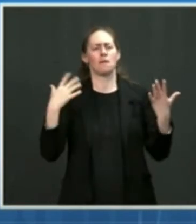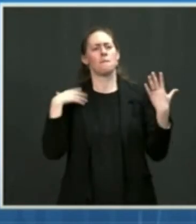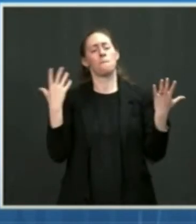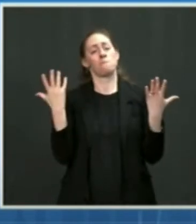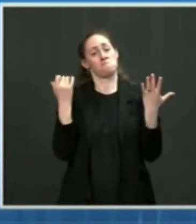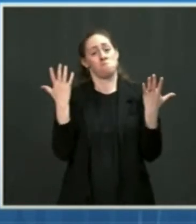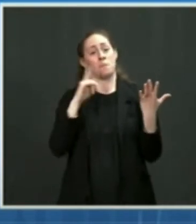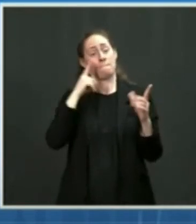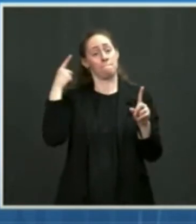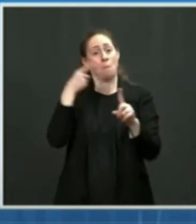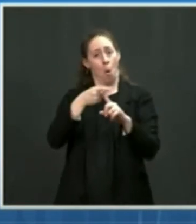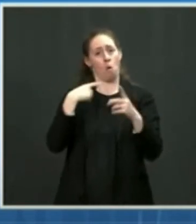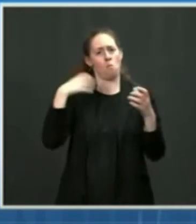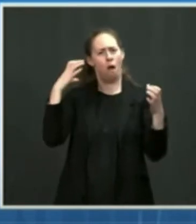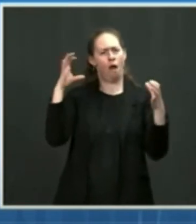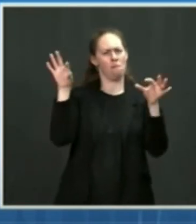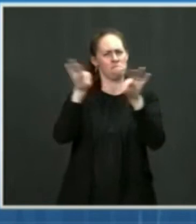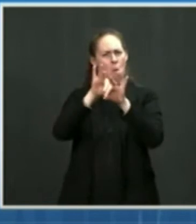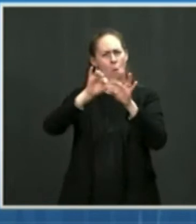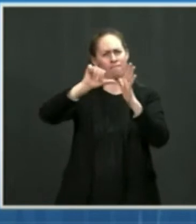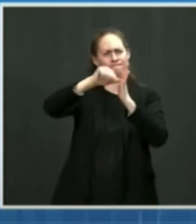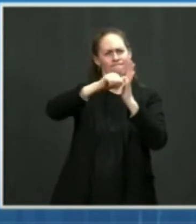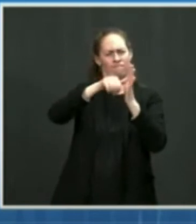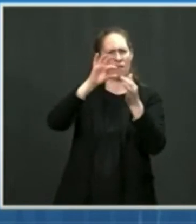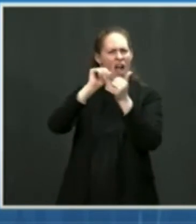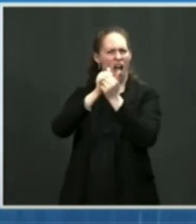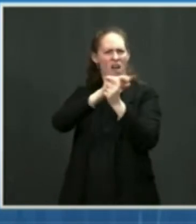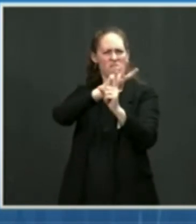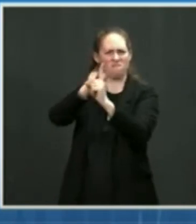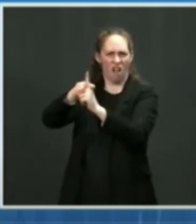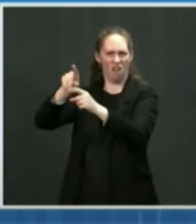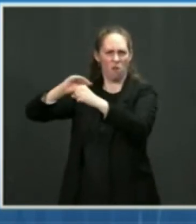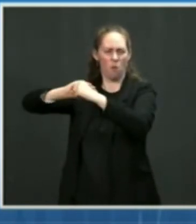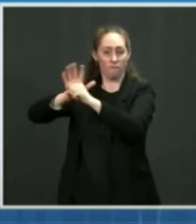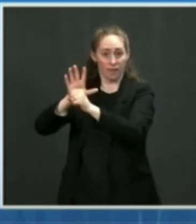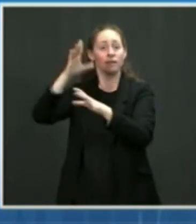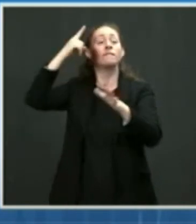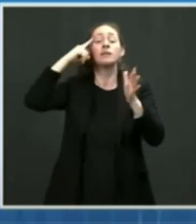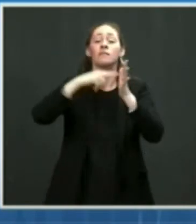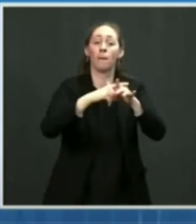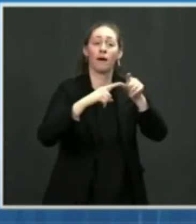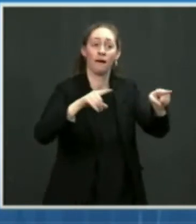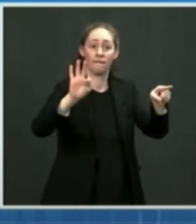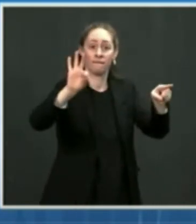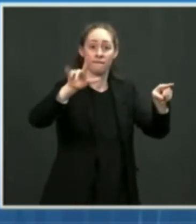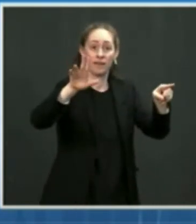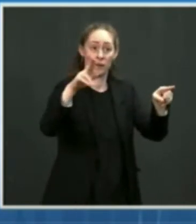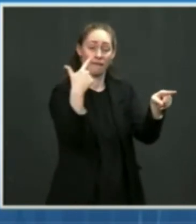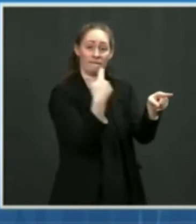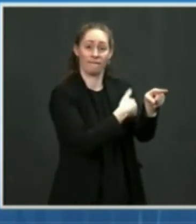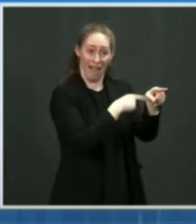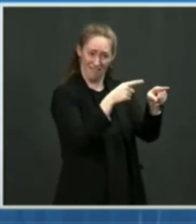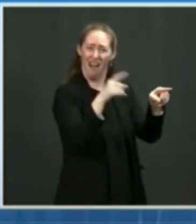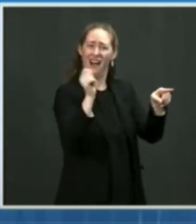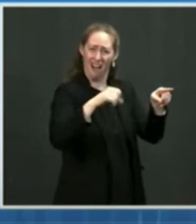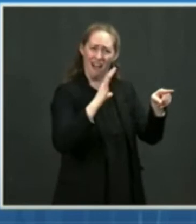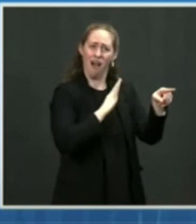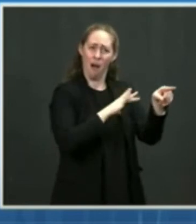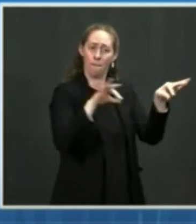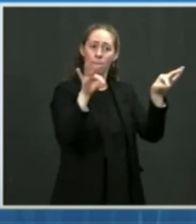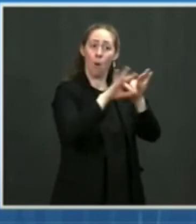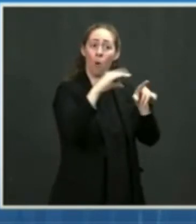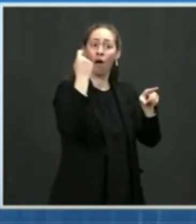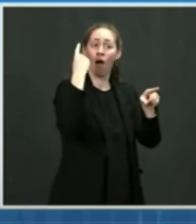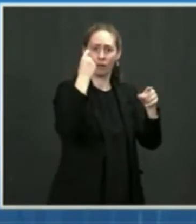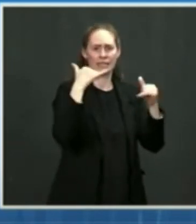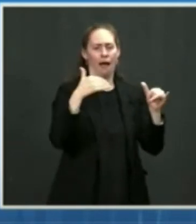get into in a moment. The benefits of the flu vaccine and the importance of partial protection.